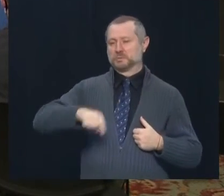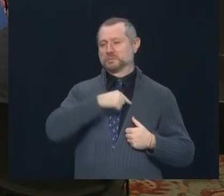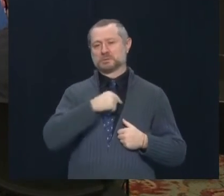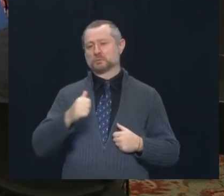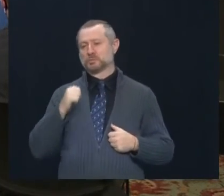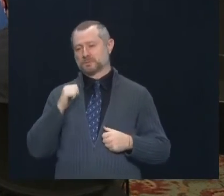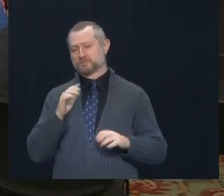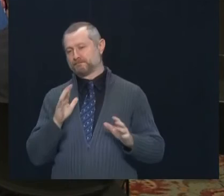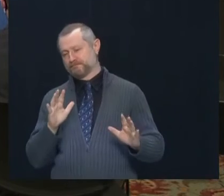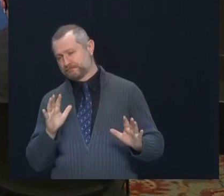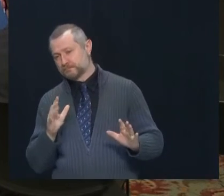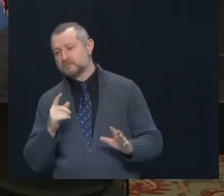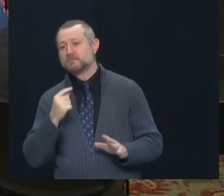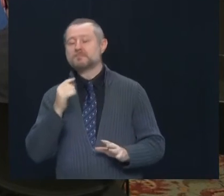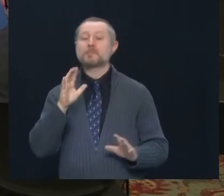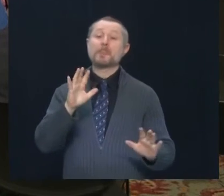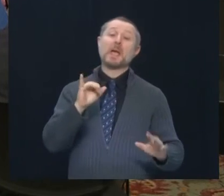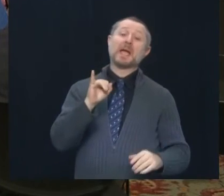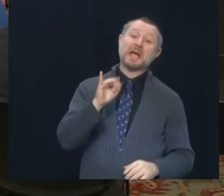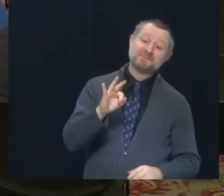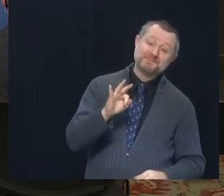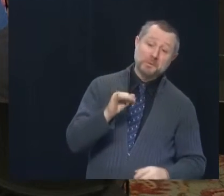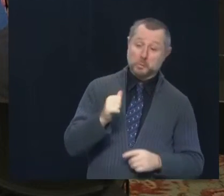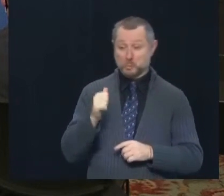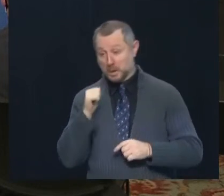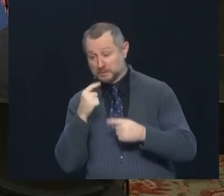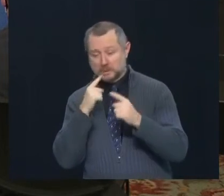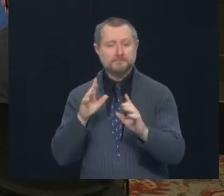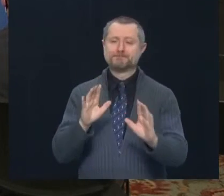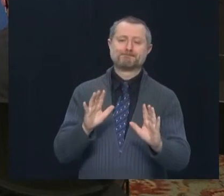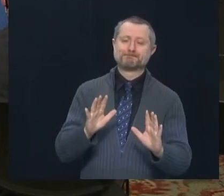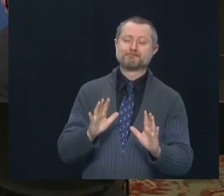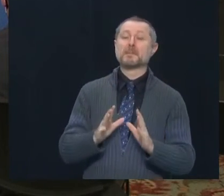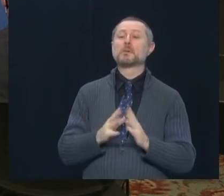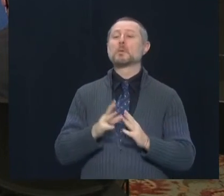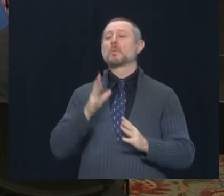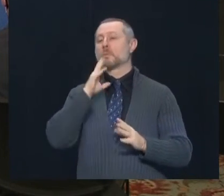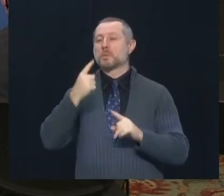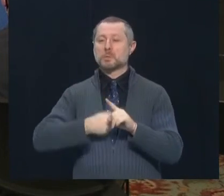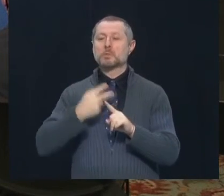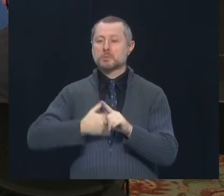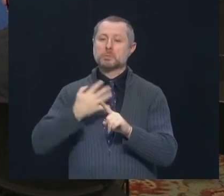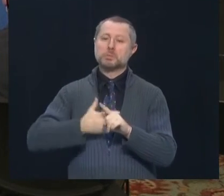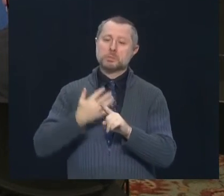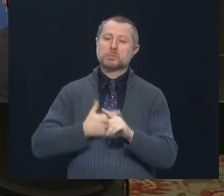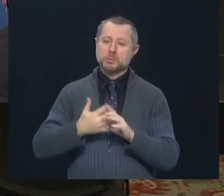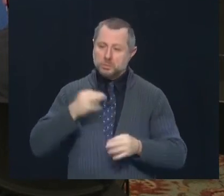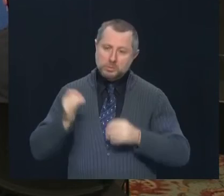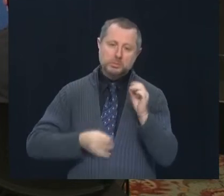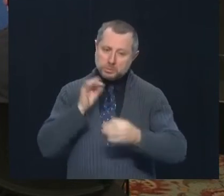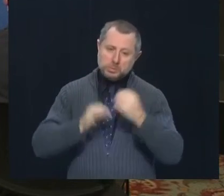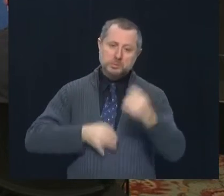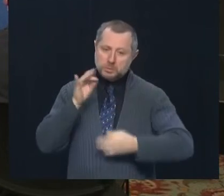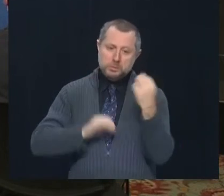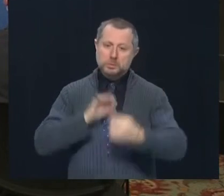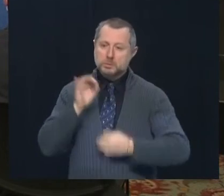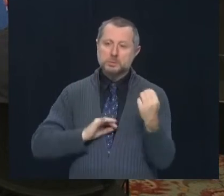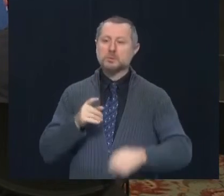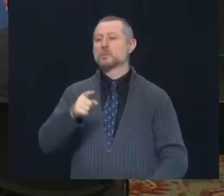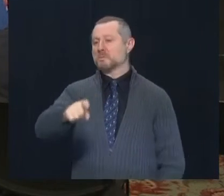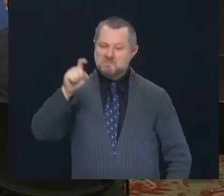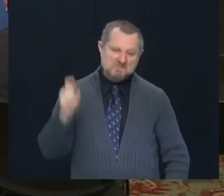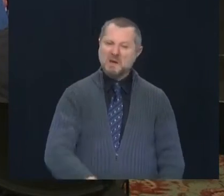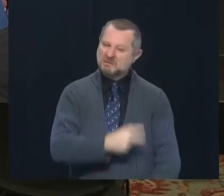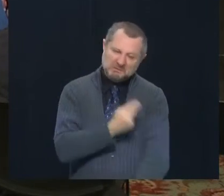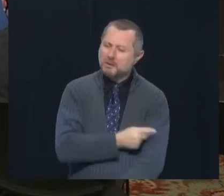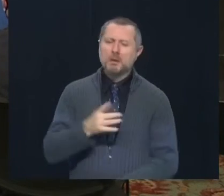be successful. If you said, I think you'd have months of court battle. You must take the vaccine. We're